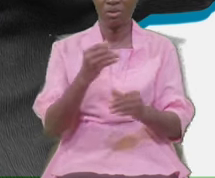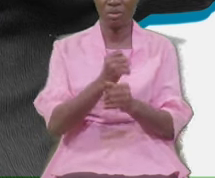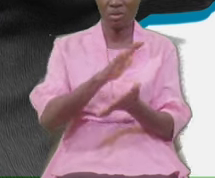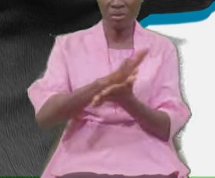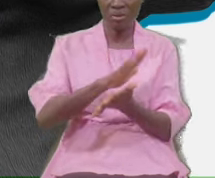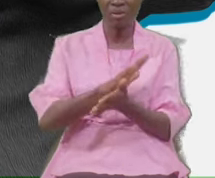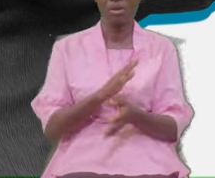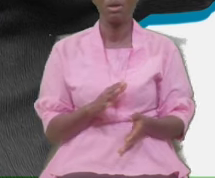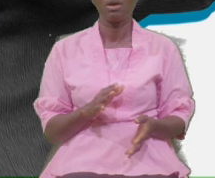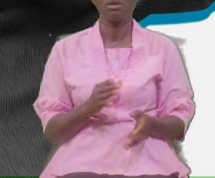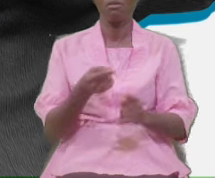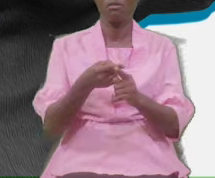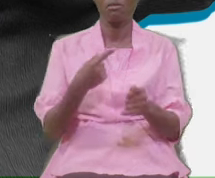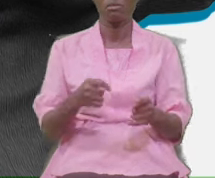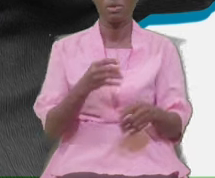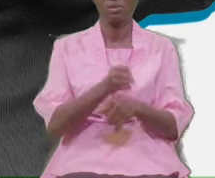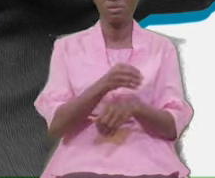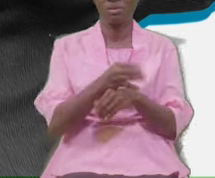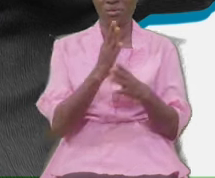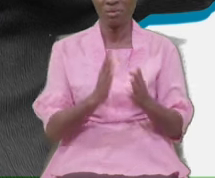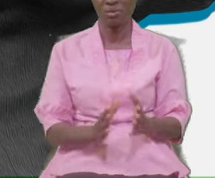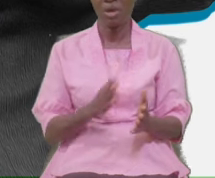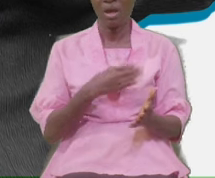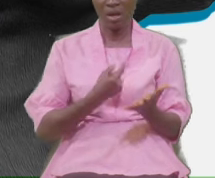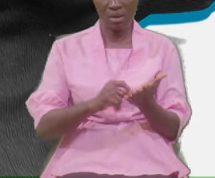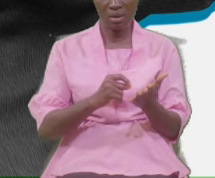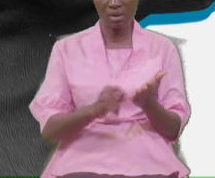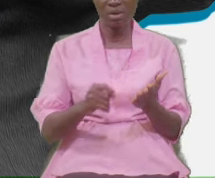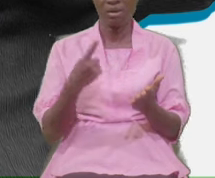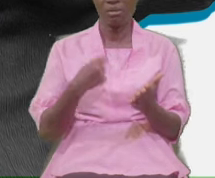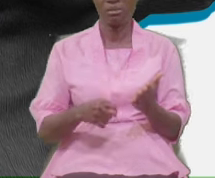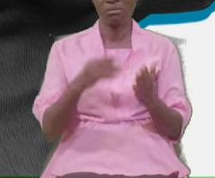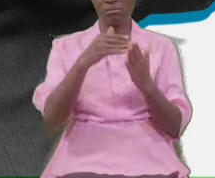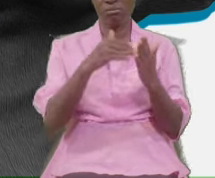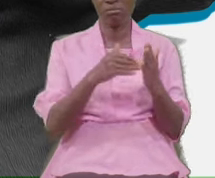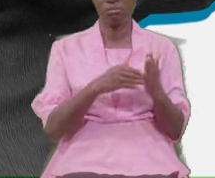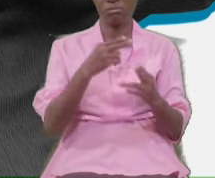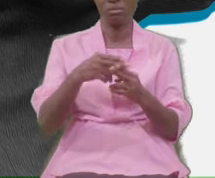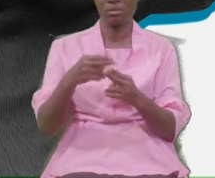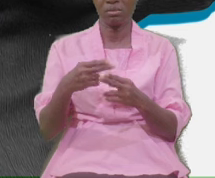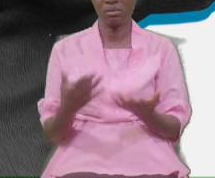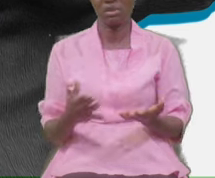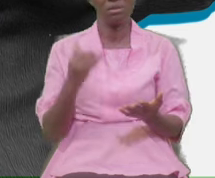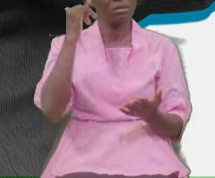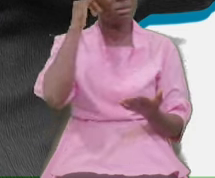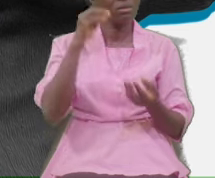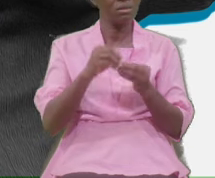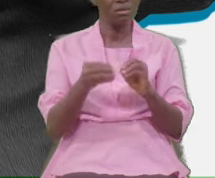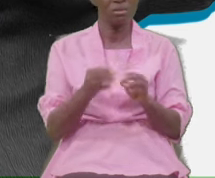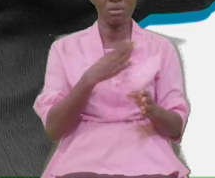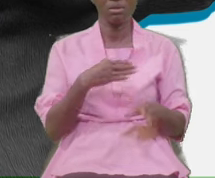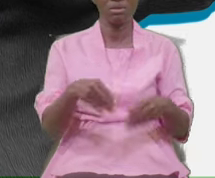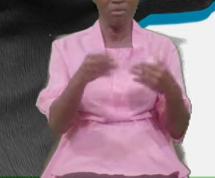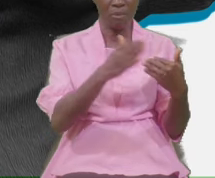the councel and fill in the details required and sleep back to the councelor